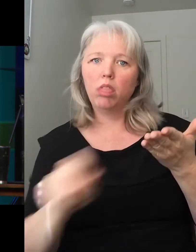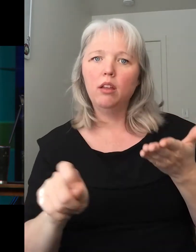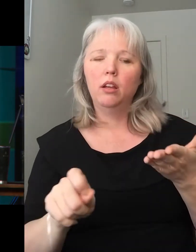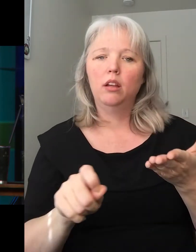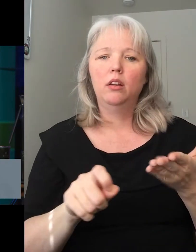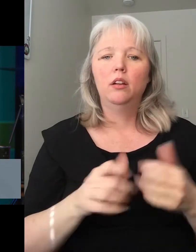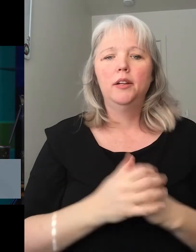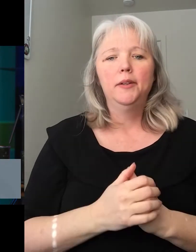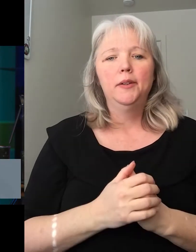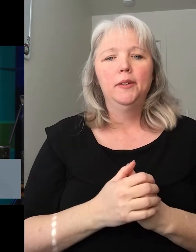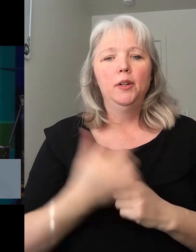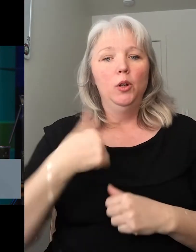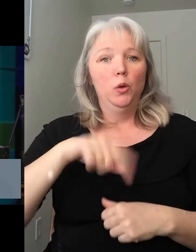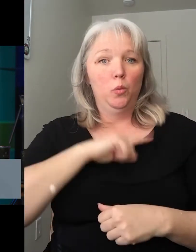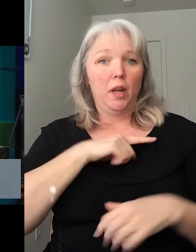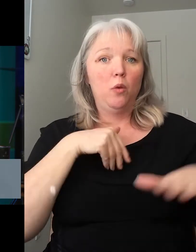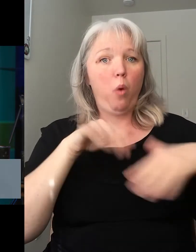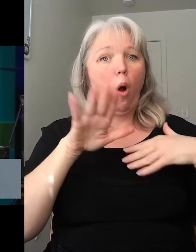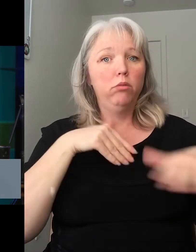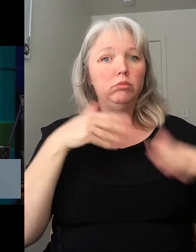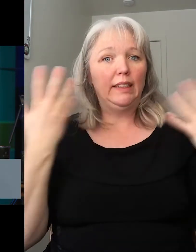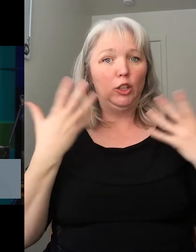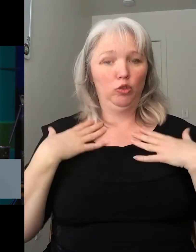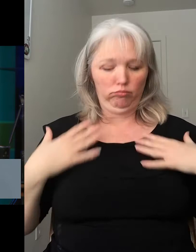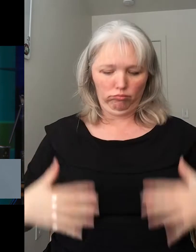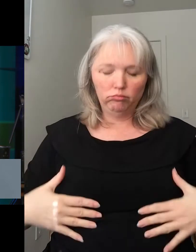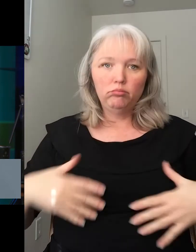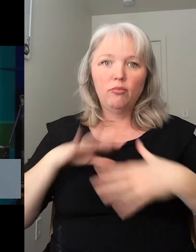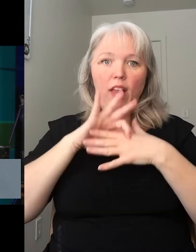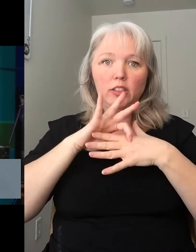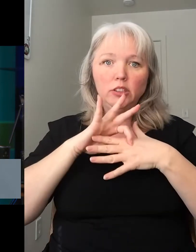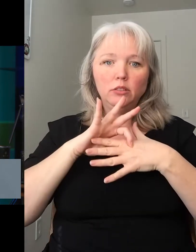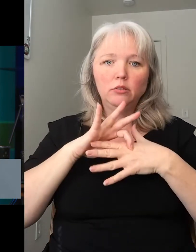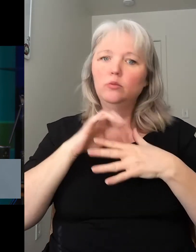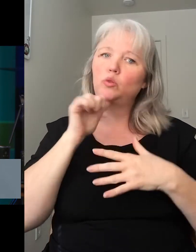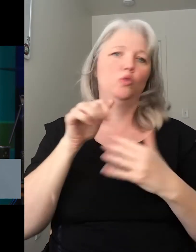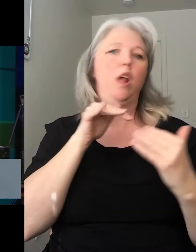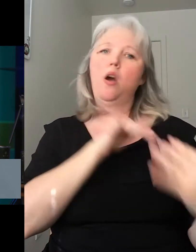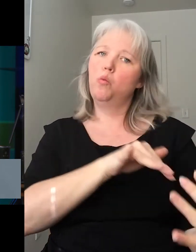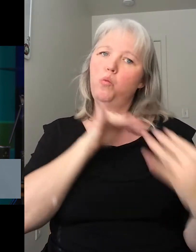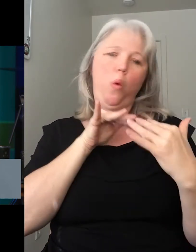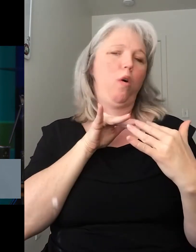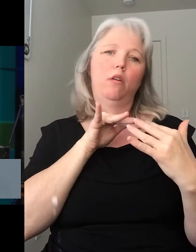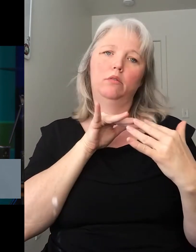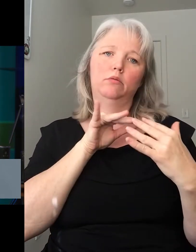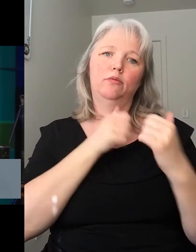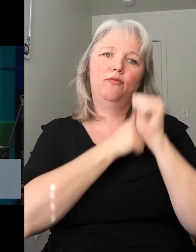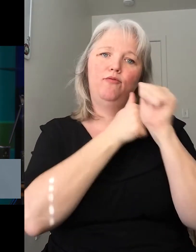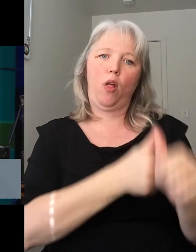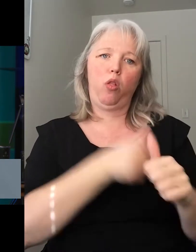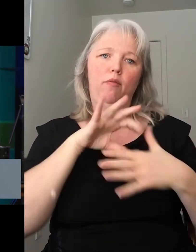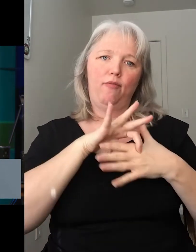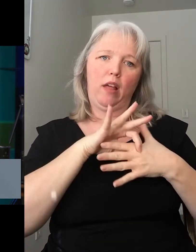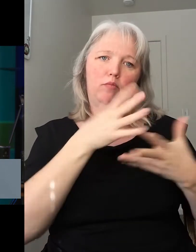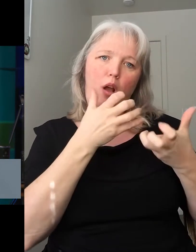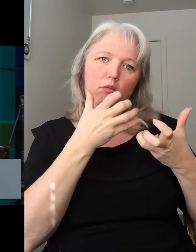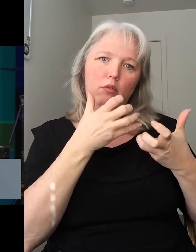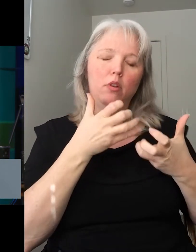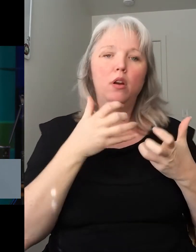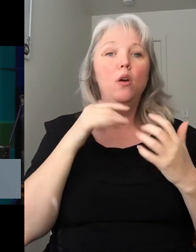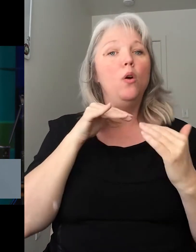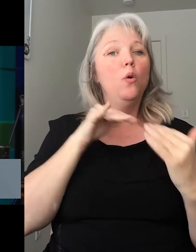marked. For though we walk in the flesh, we do not war according to the flesh. For the weapons of